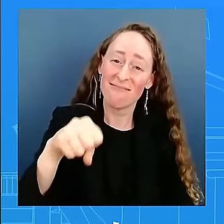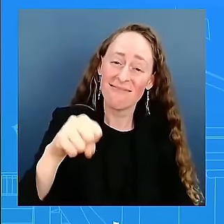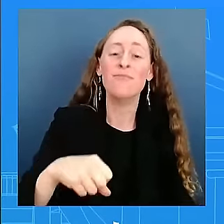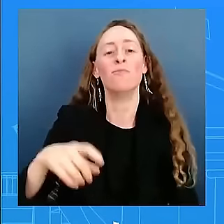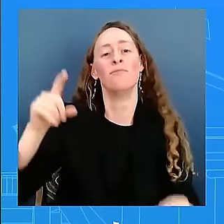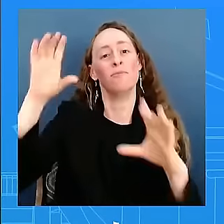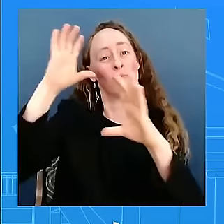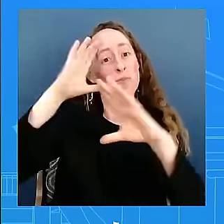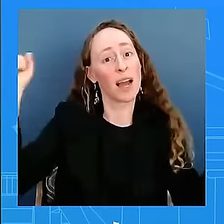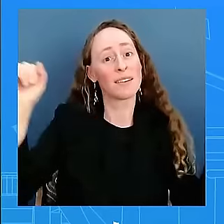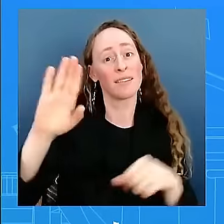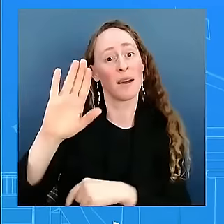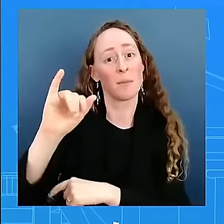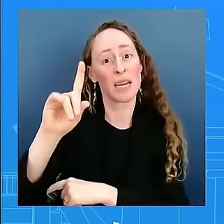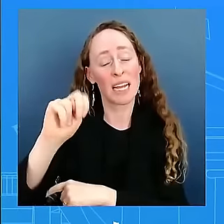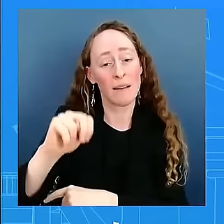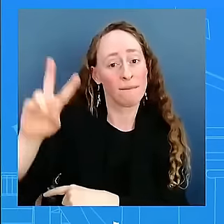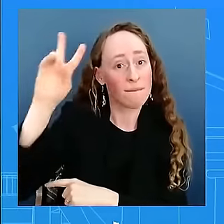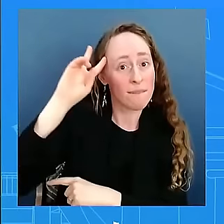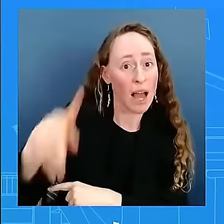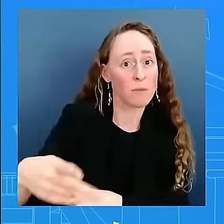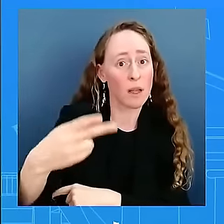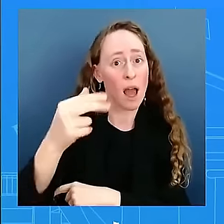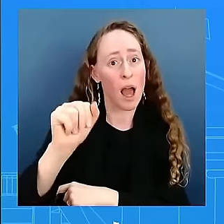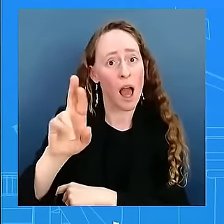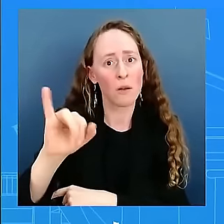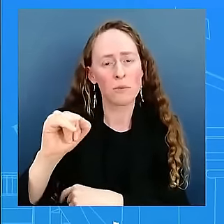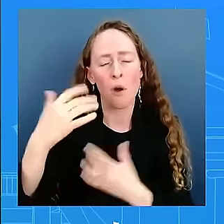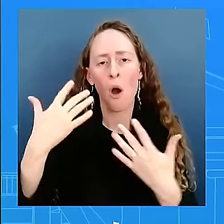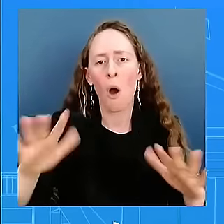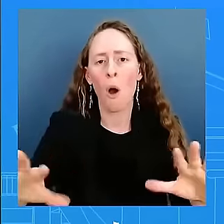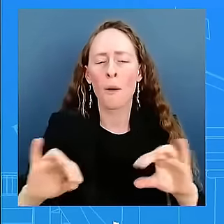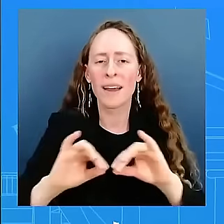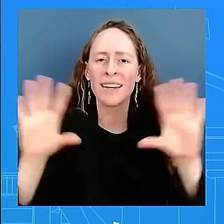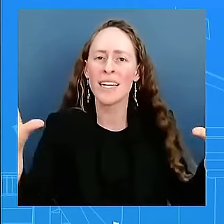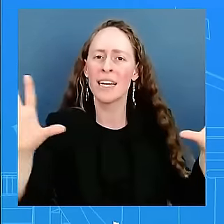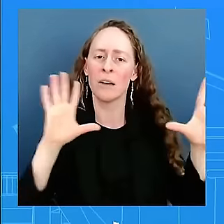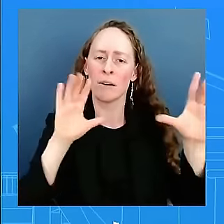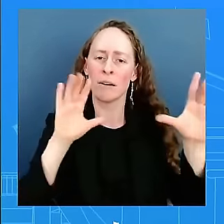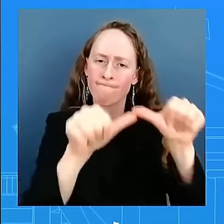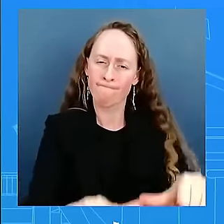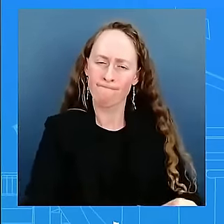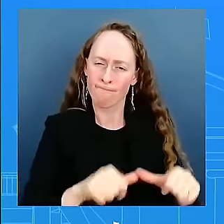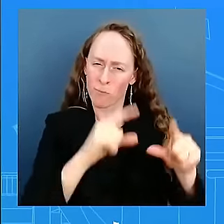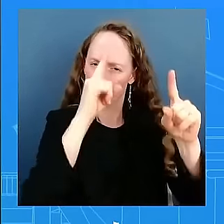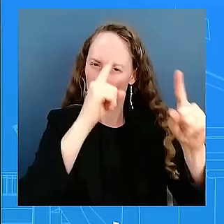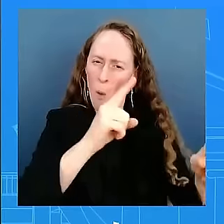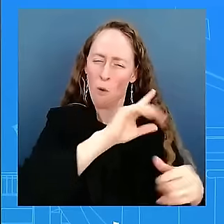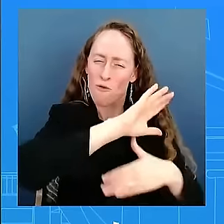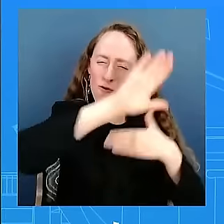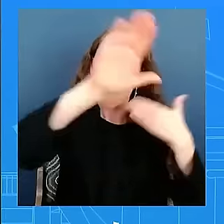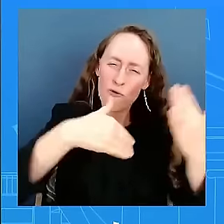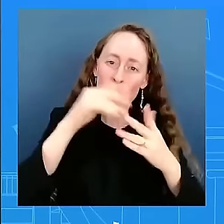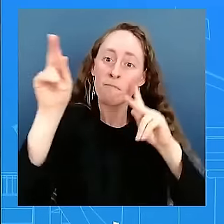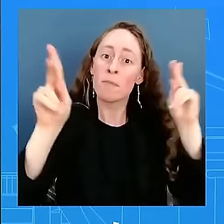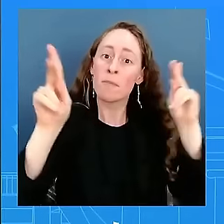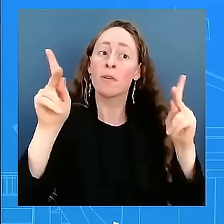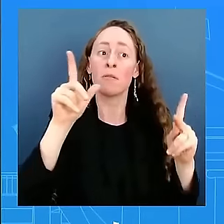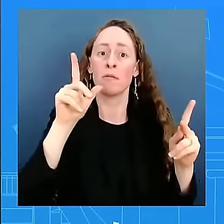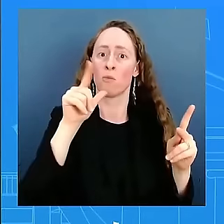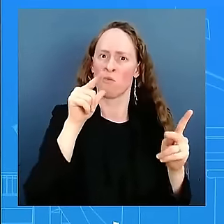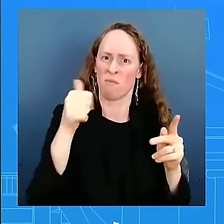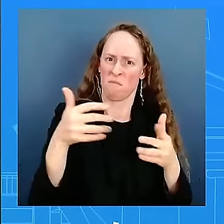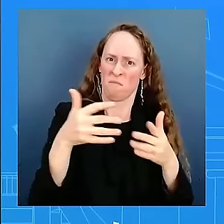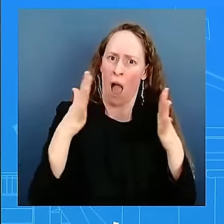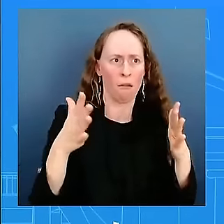made clear that they will not stop working until every American wrongfully detained or held hostage around the world is reunited with their family. As